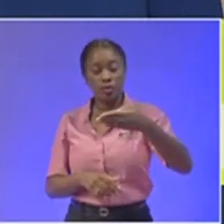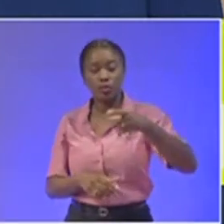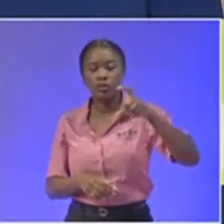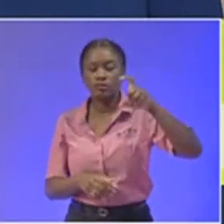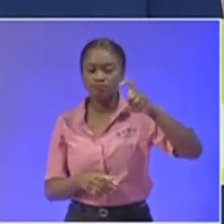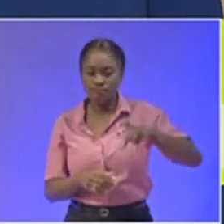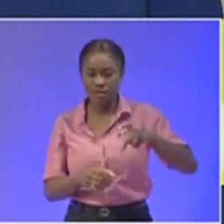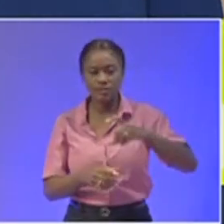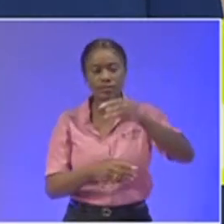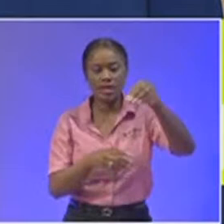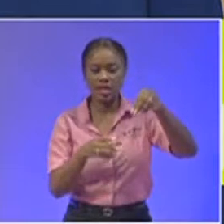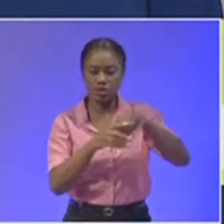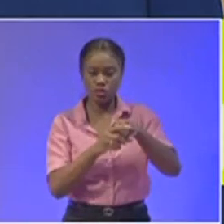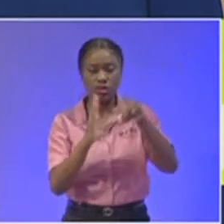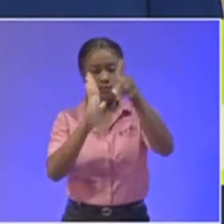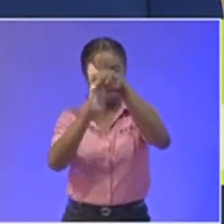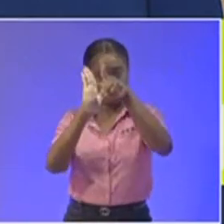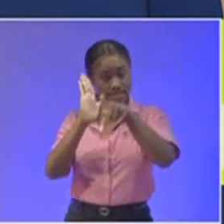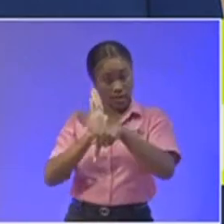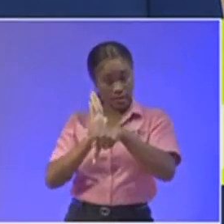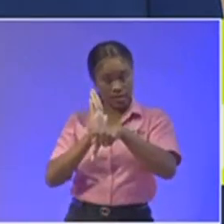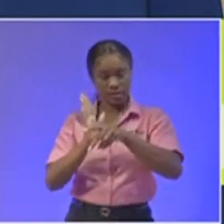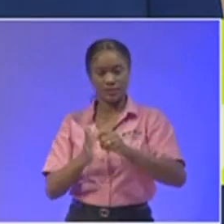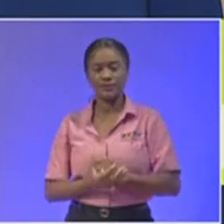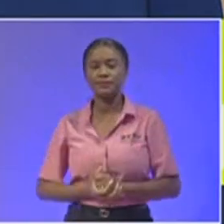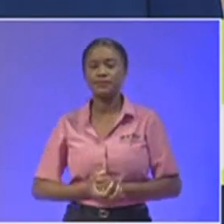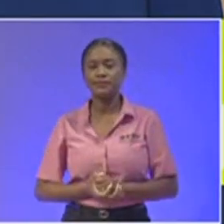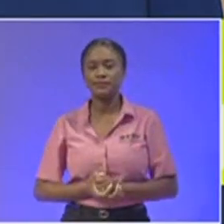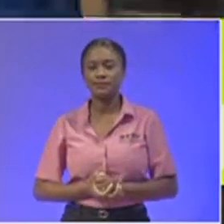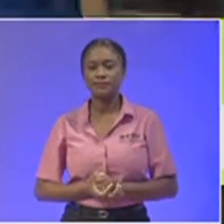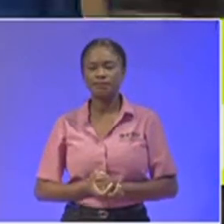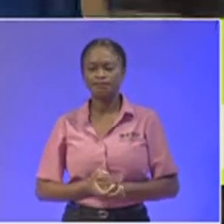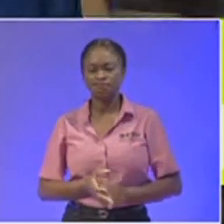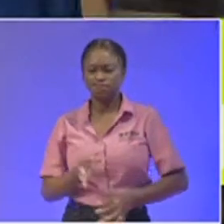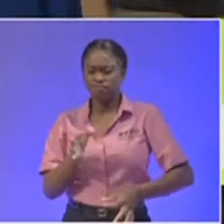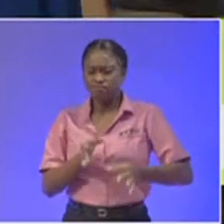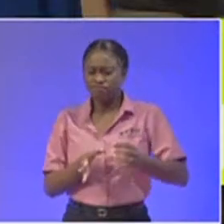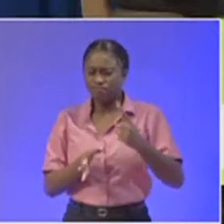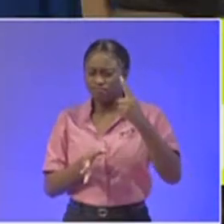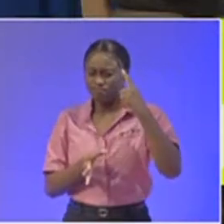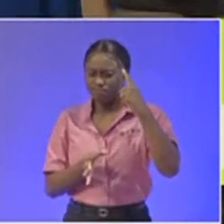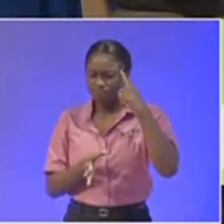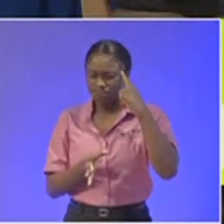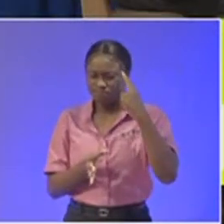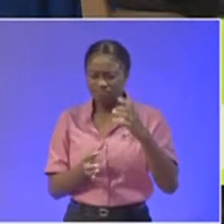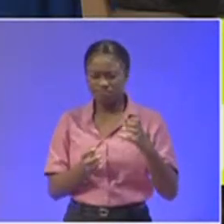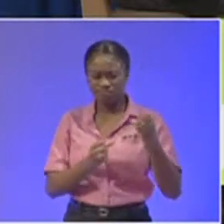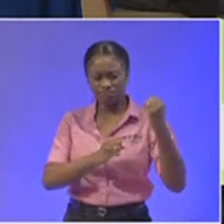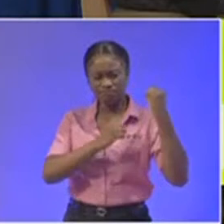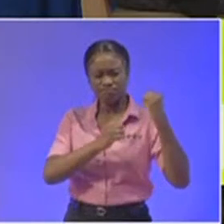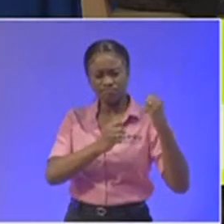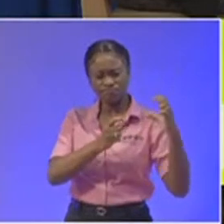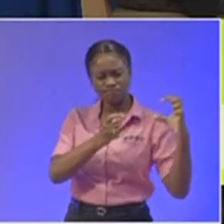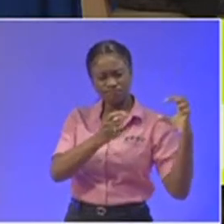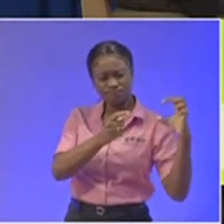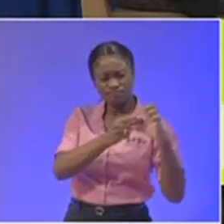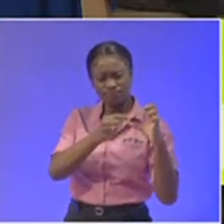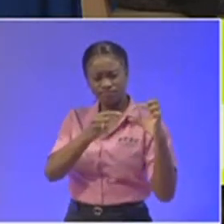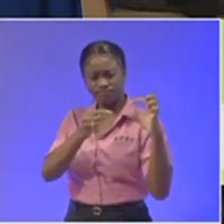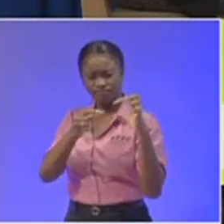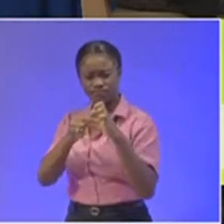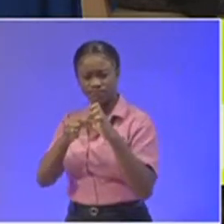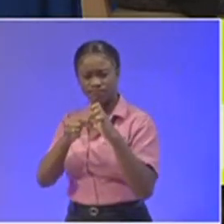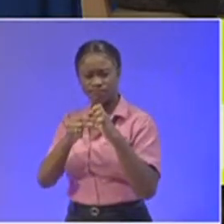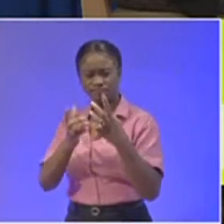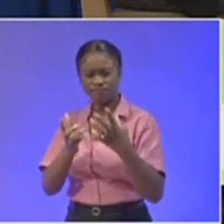find themselves also into the policy. So if you're looking to strengthen that chain, and we're not saying singling out any,